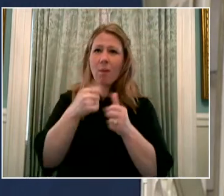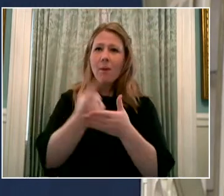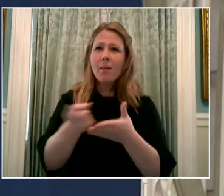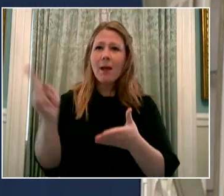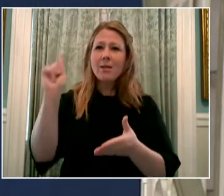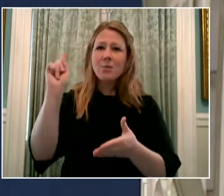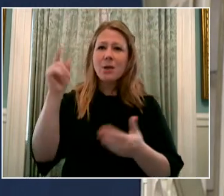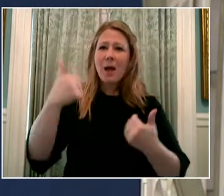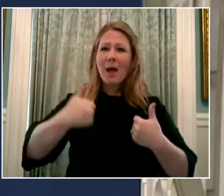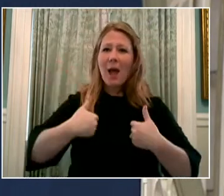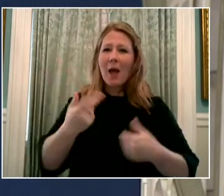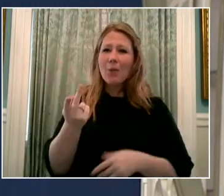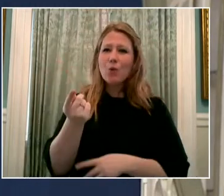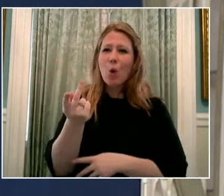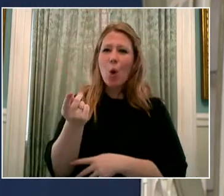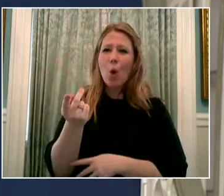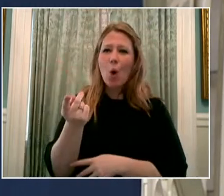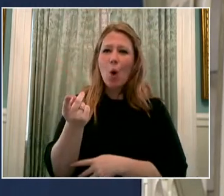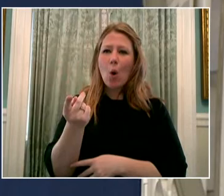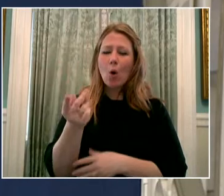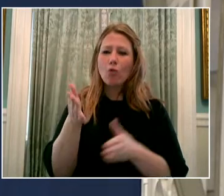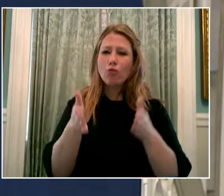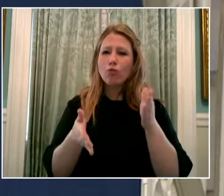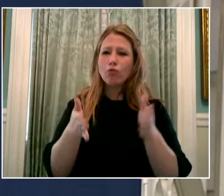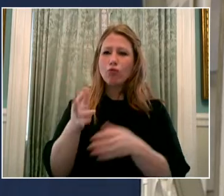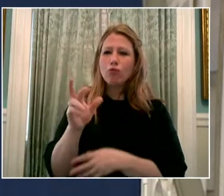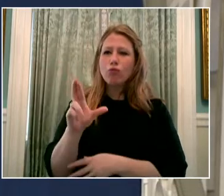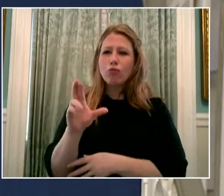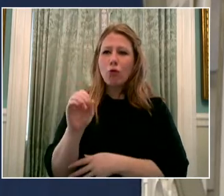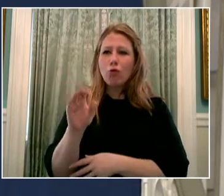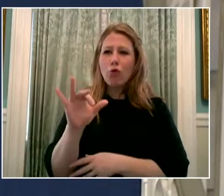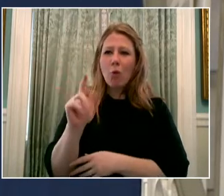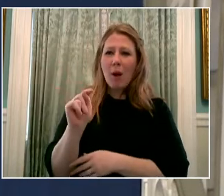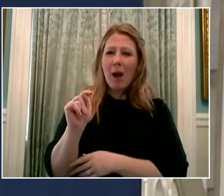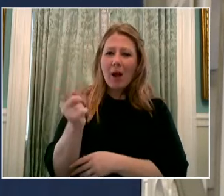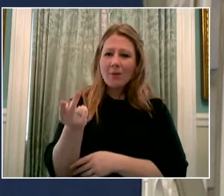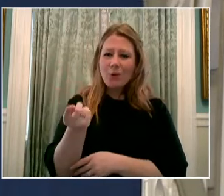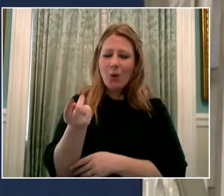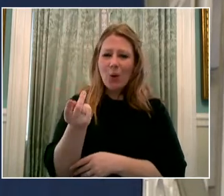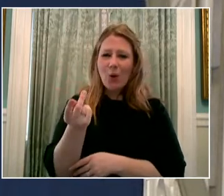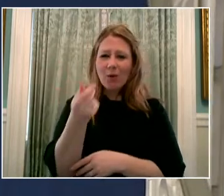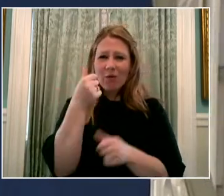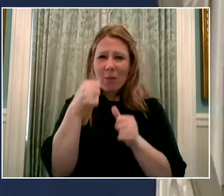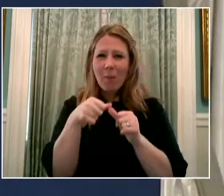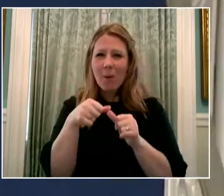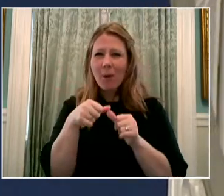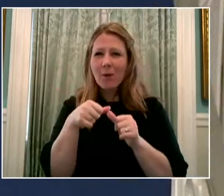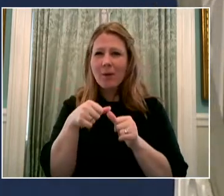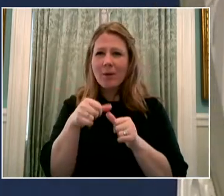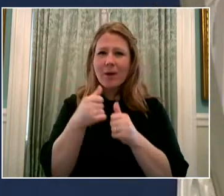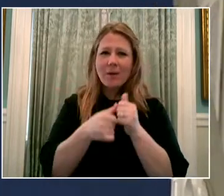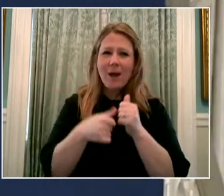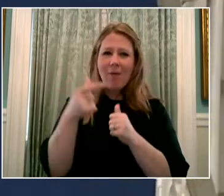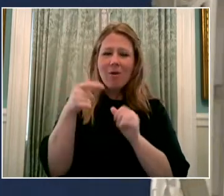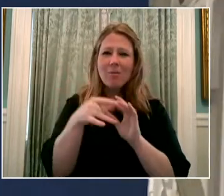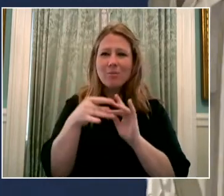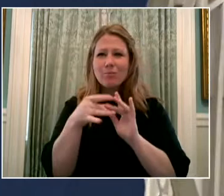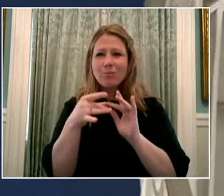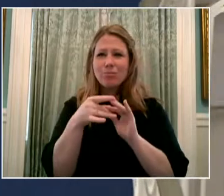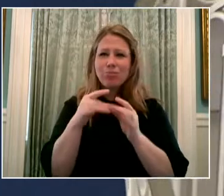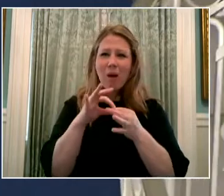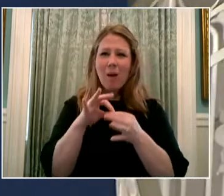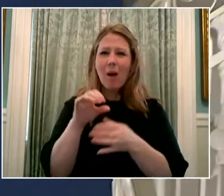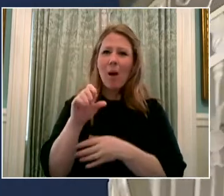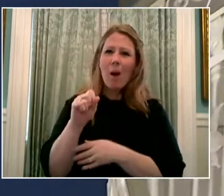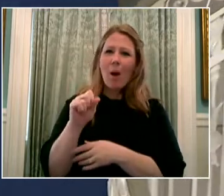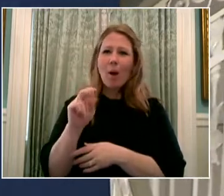the robotic dog, and everyone, talking about Snoopy and, why you